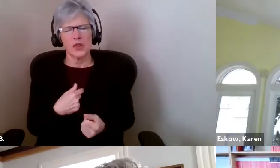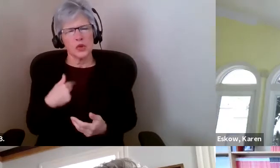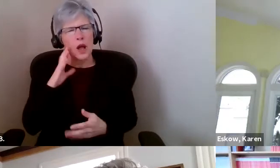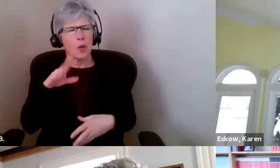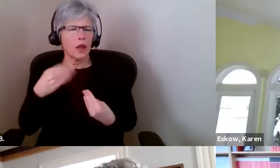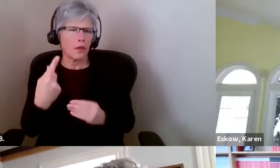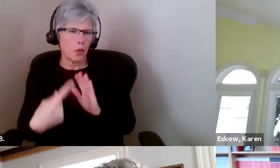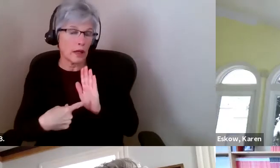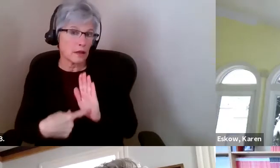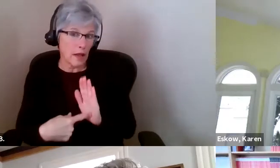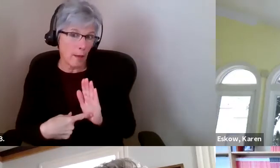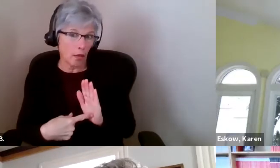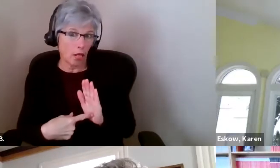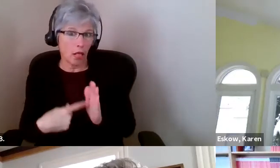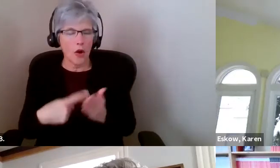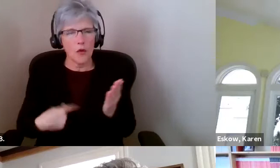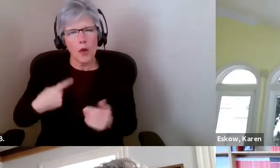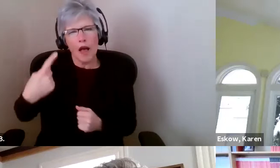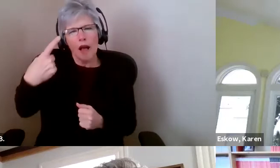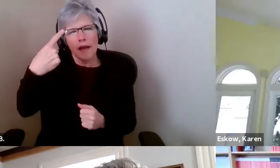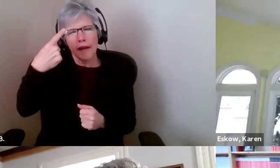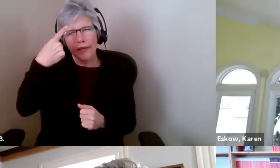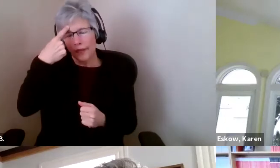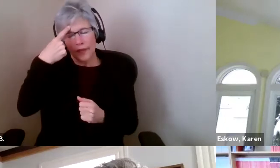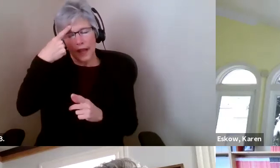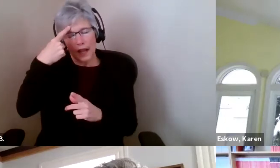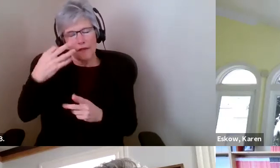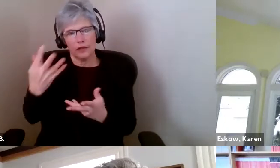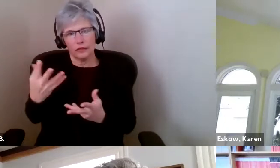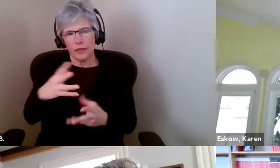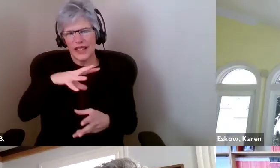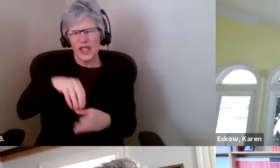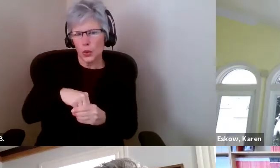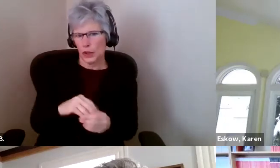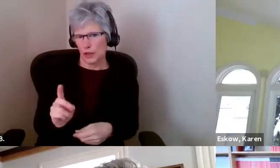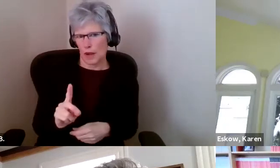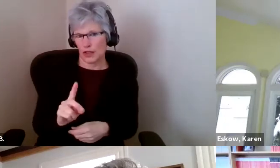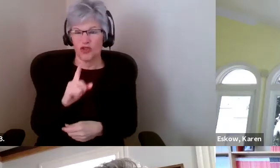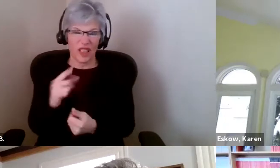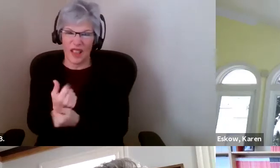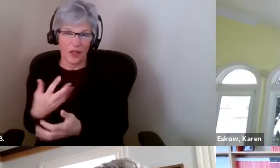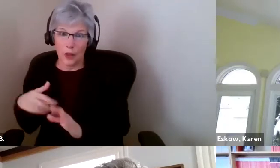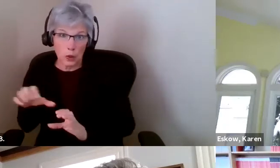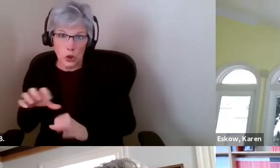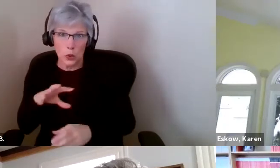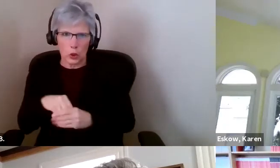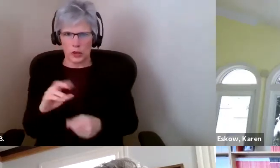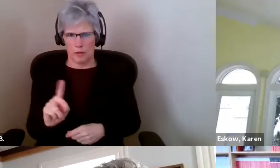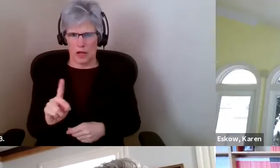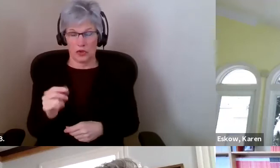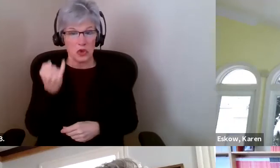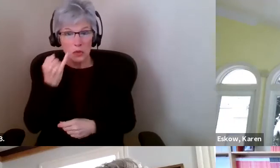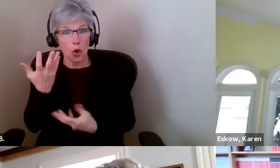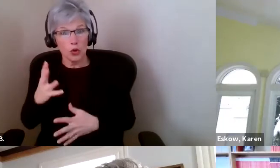what I think of as included in democracy. Okay, I think everything we do is included in democracy. Again, if you've lived in another country,